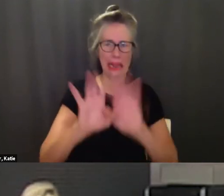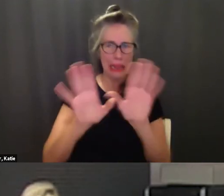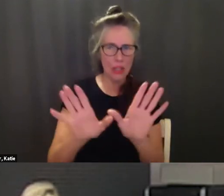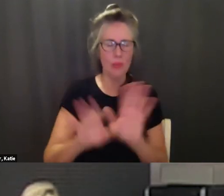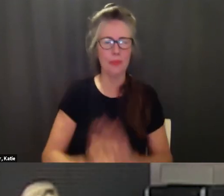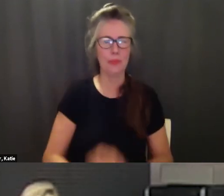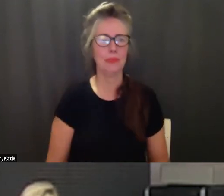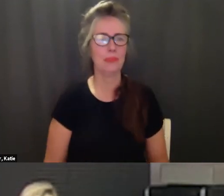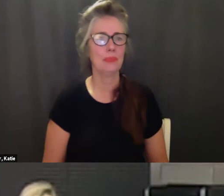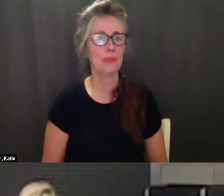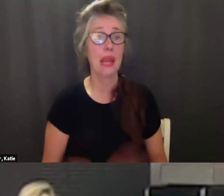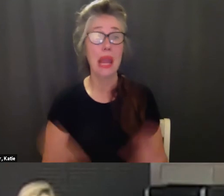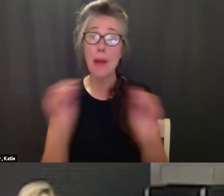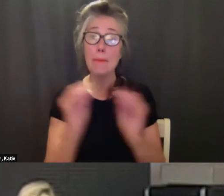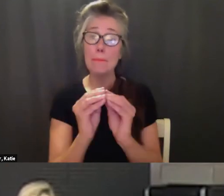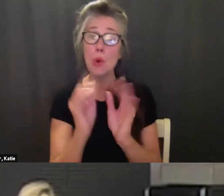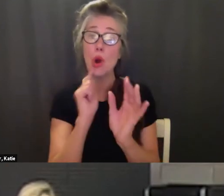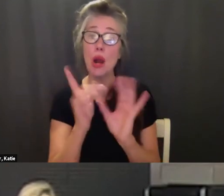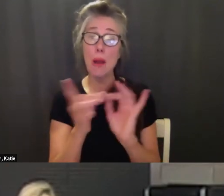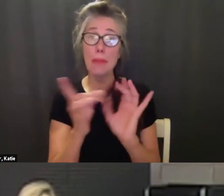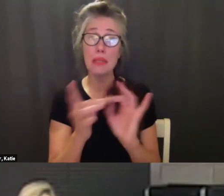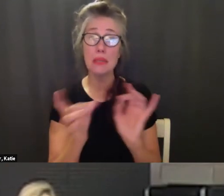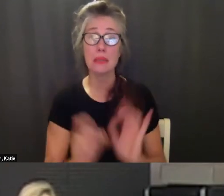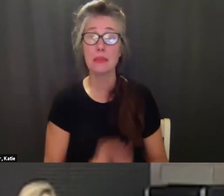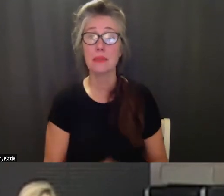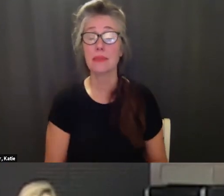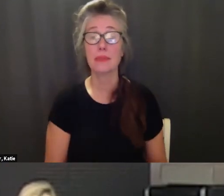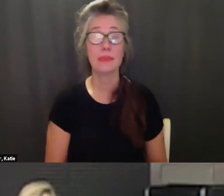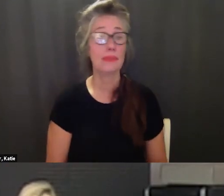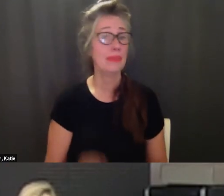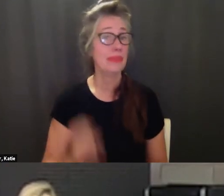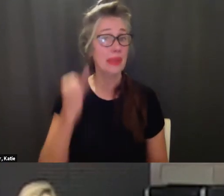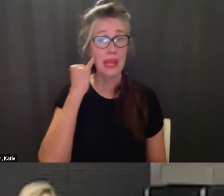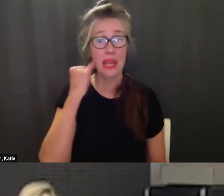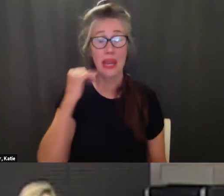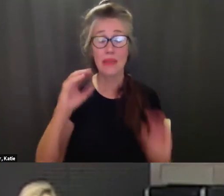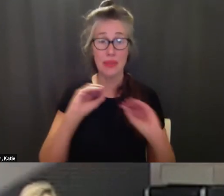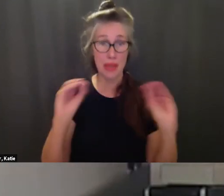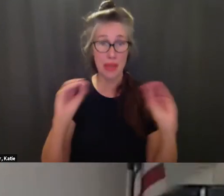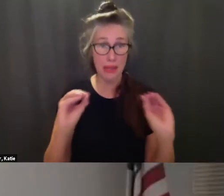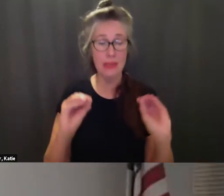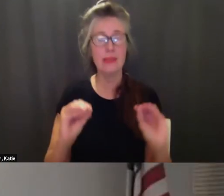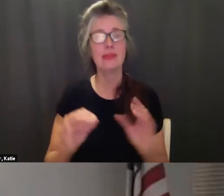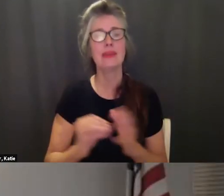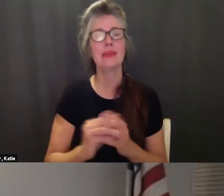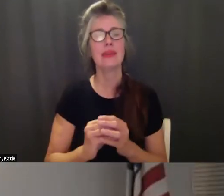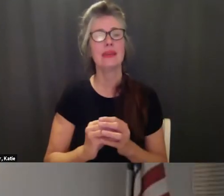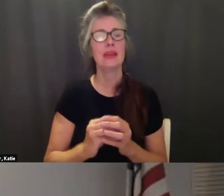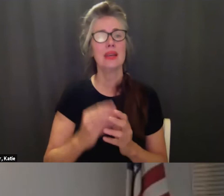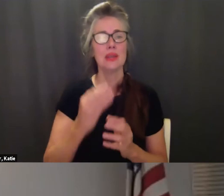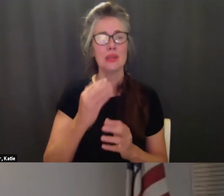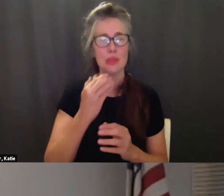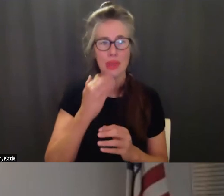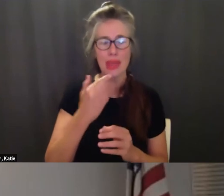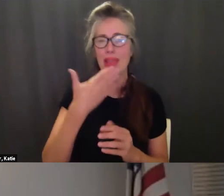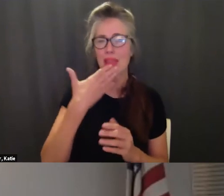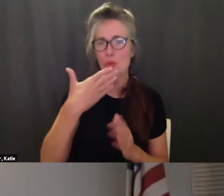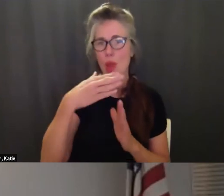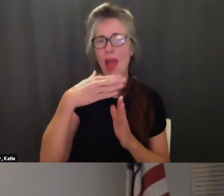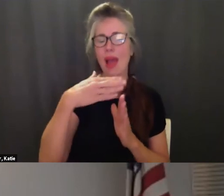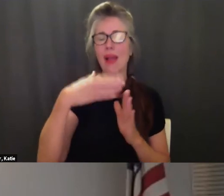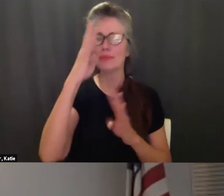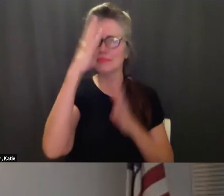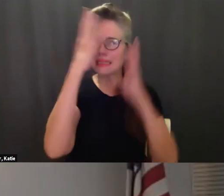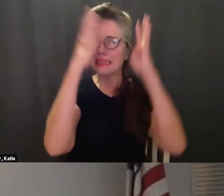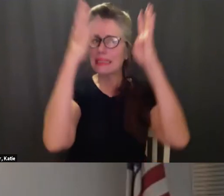Any other comments? If not, I would just like to say, Ms. Larios-Horton, I think this is a really well-designed and